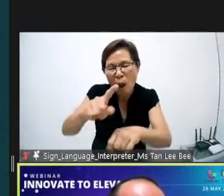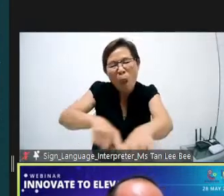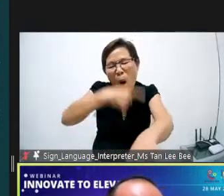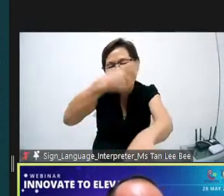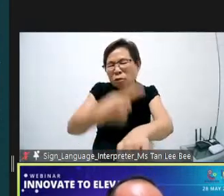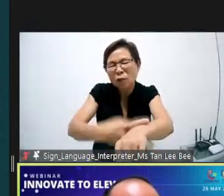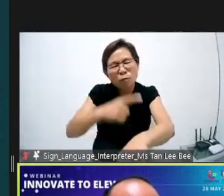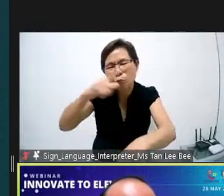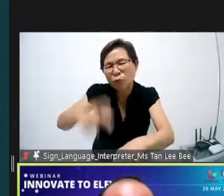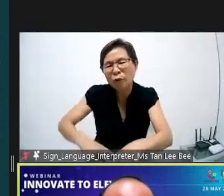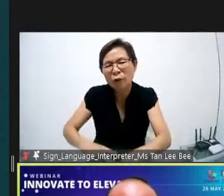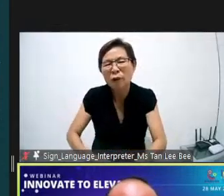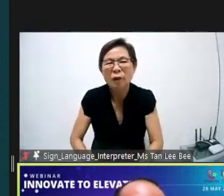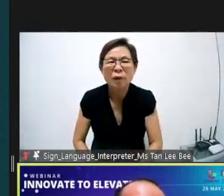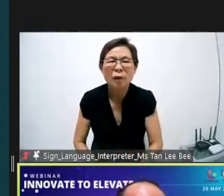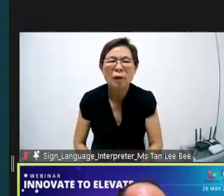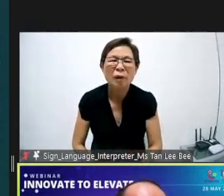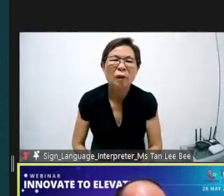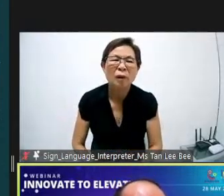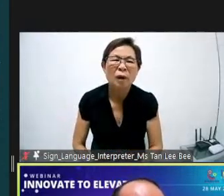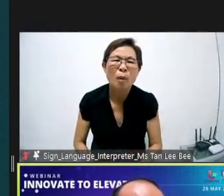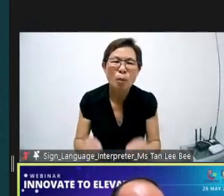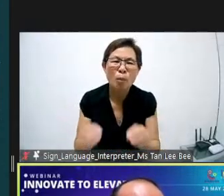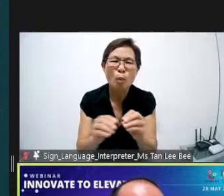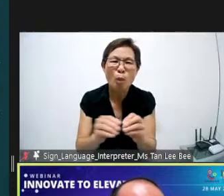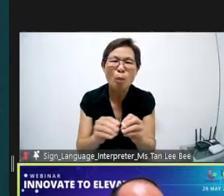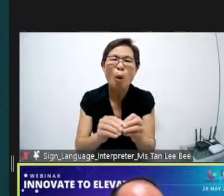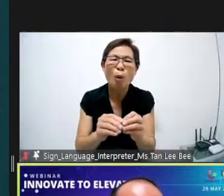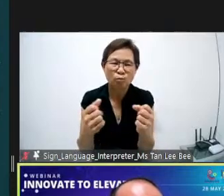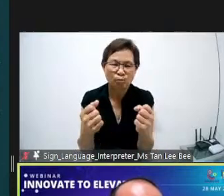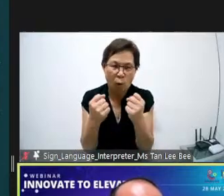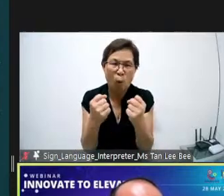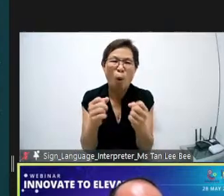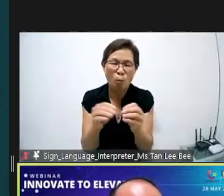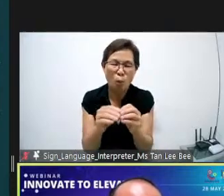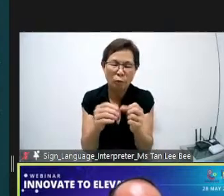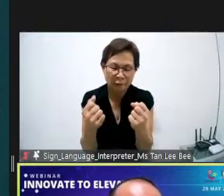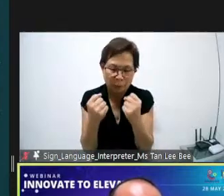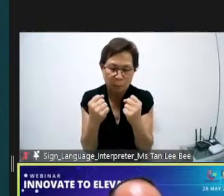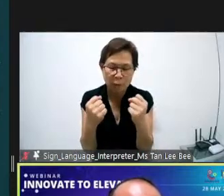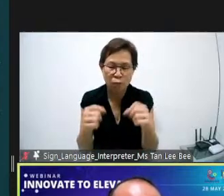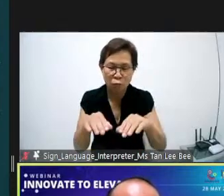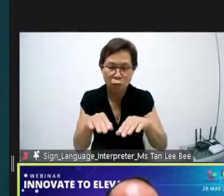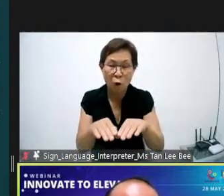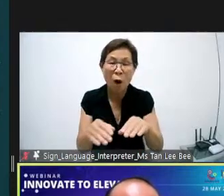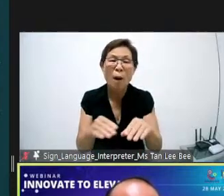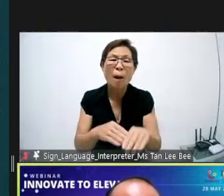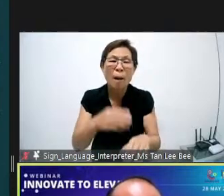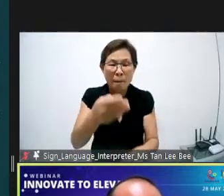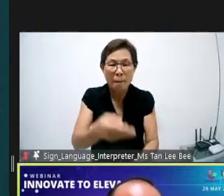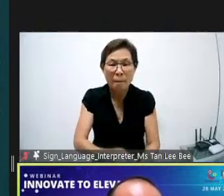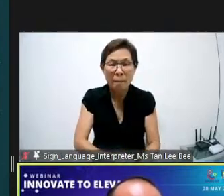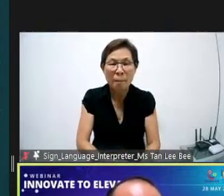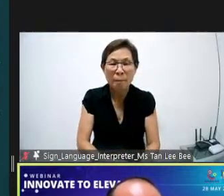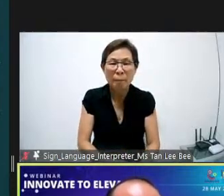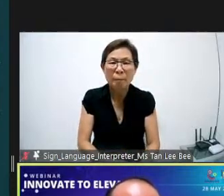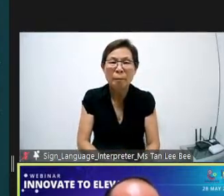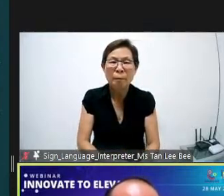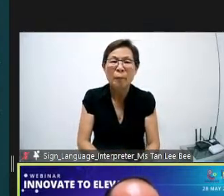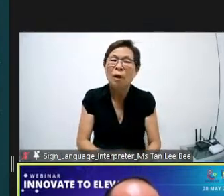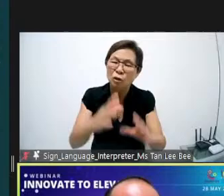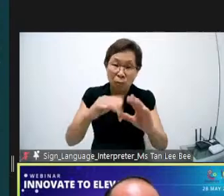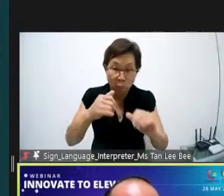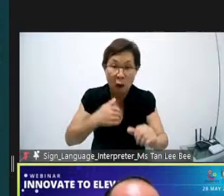then more safety, more stability. Yeah. So my product is solve the problem on